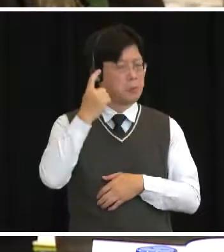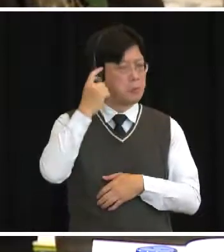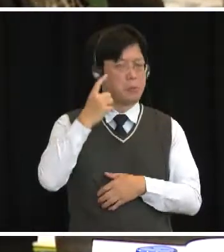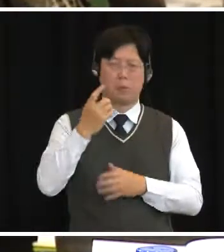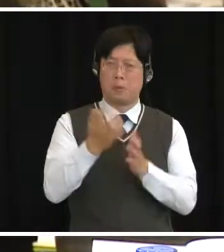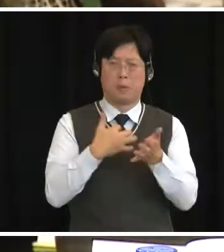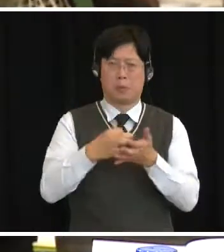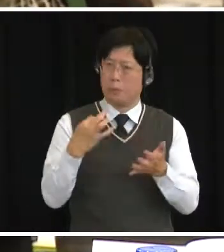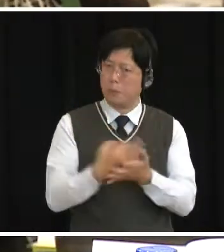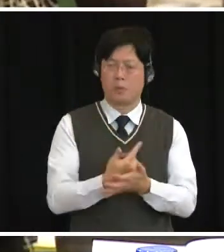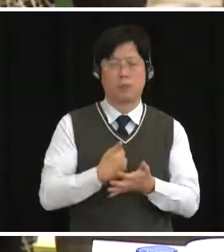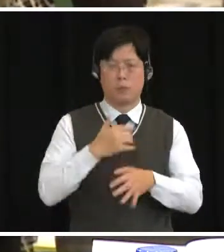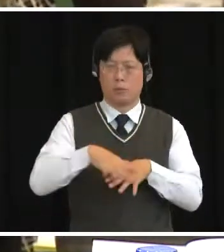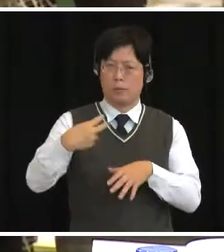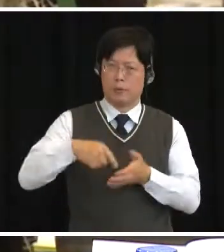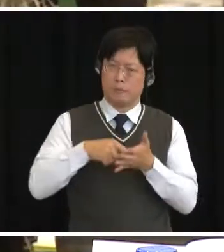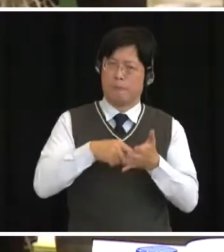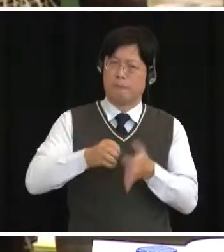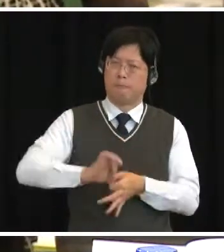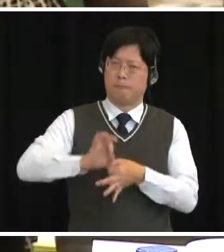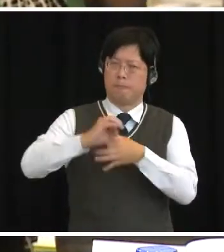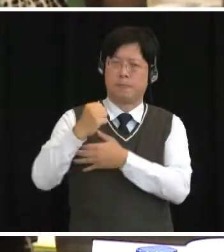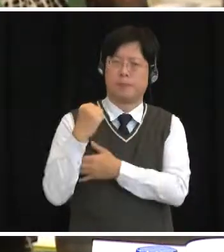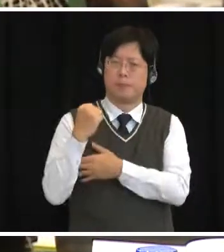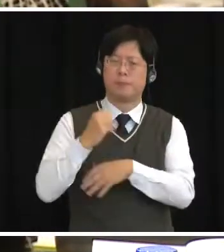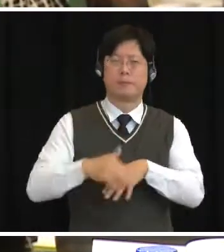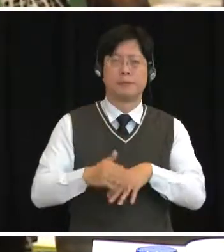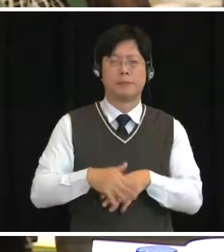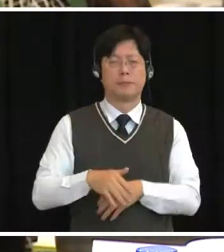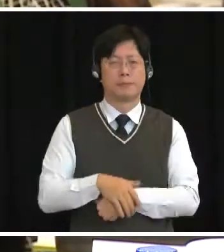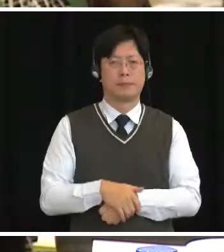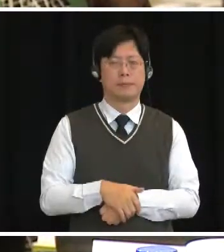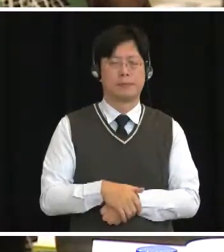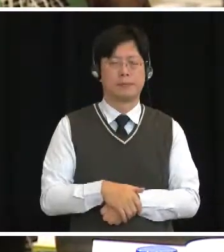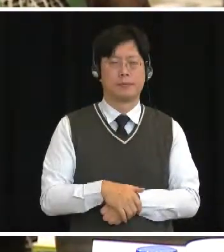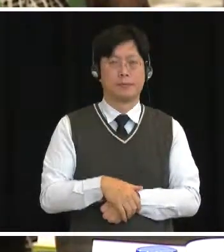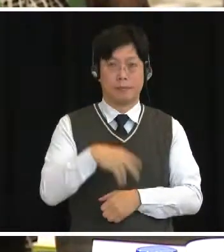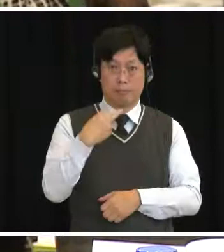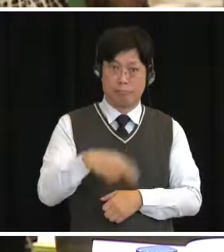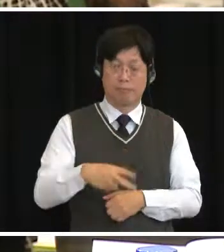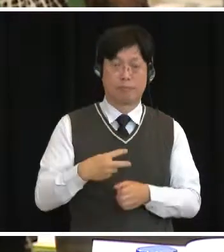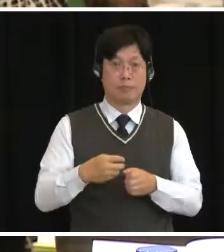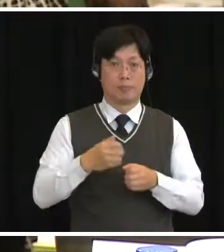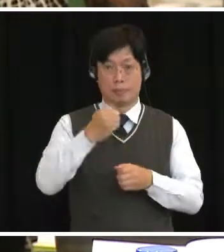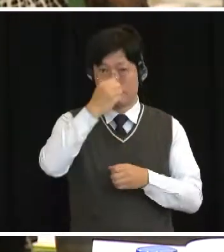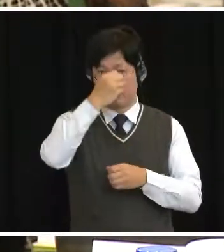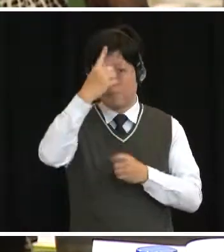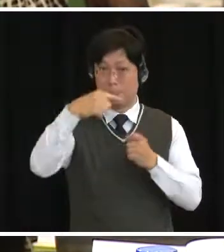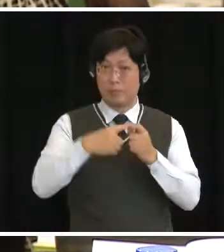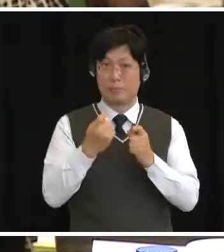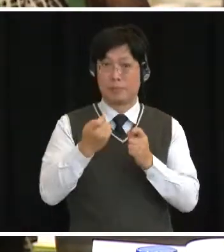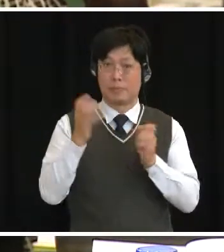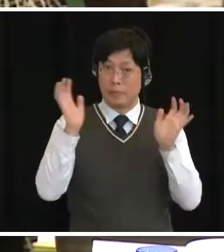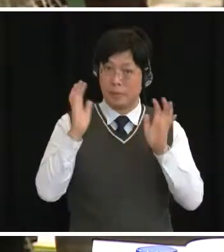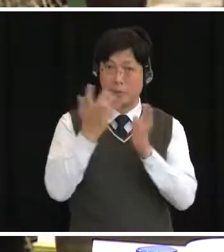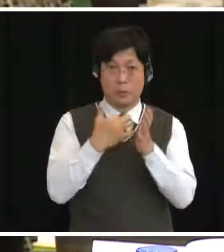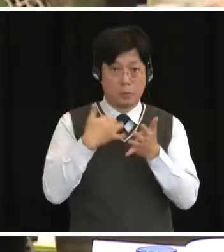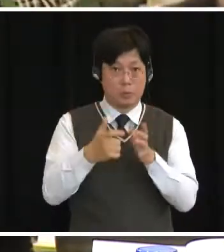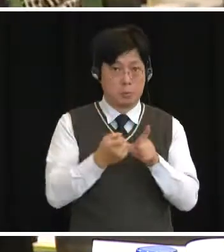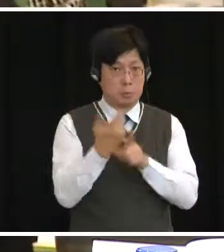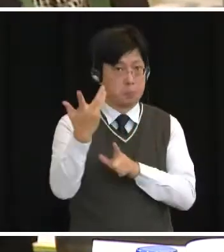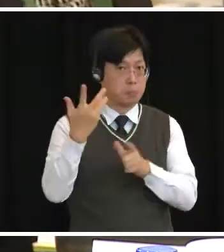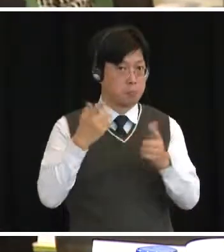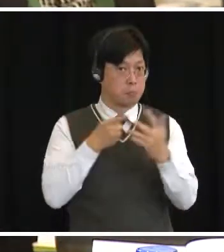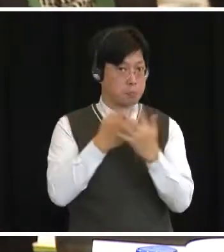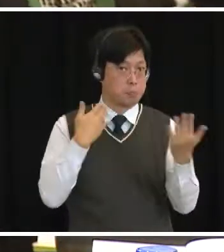And indeed, people talk about that such budgeting is not yet enough, and we will continue to work harder to increase